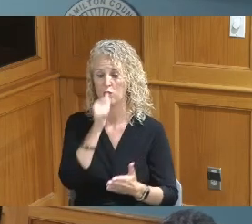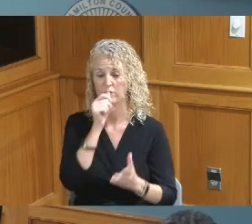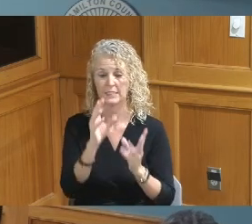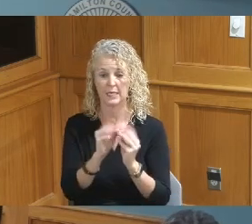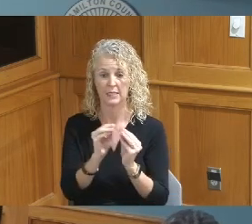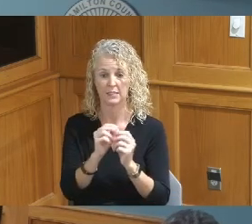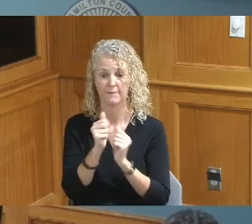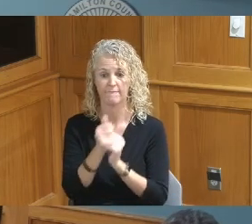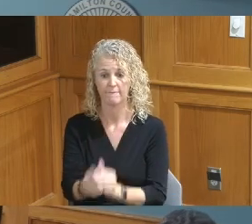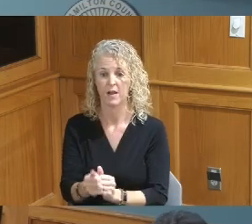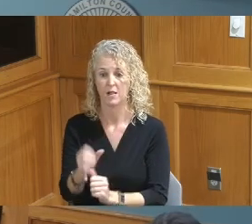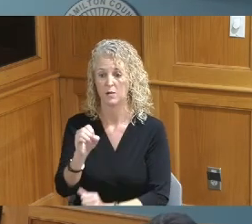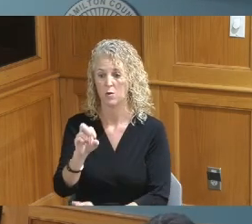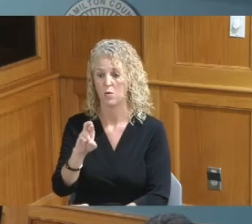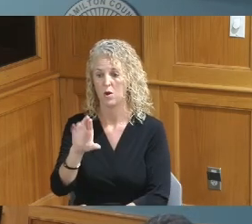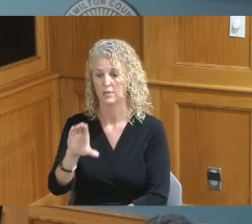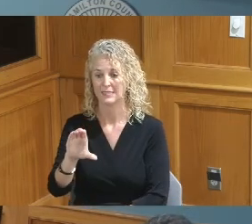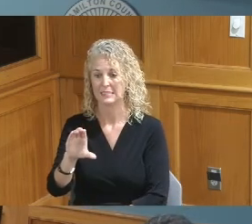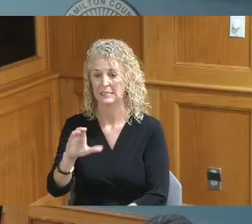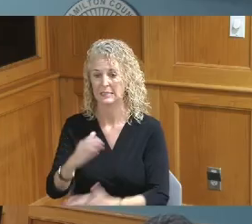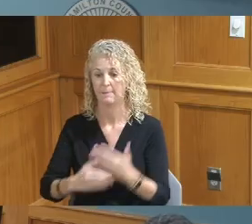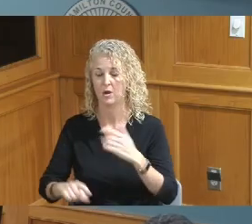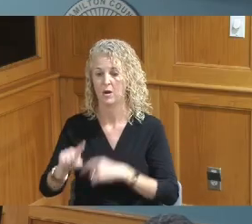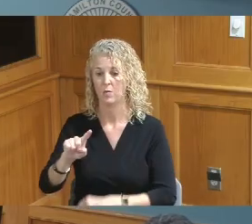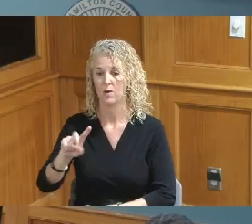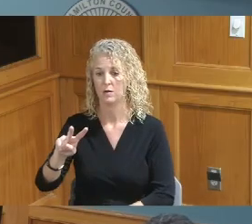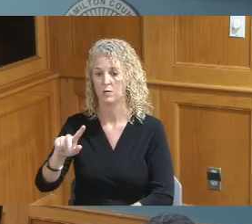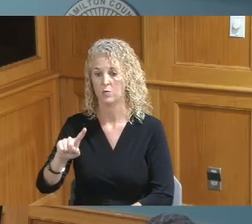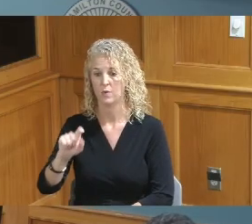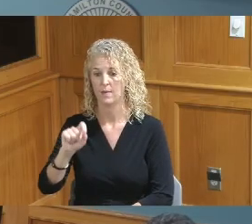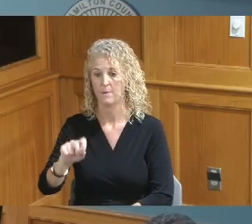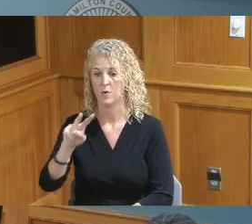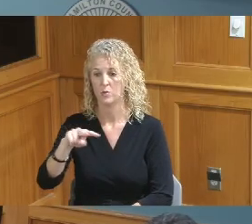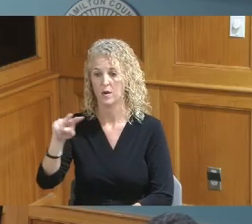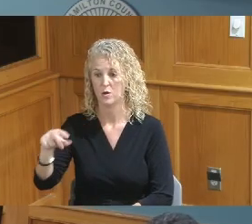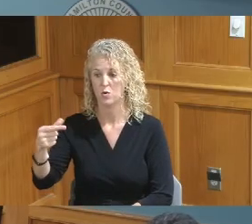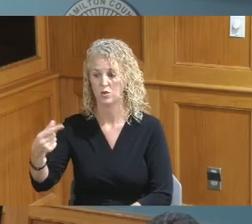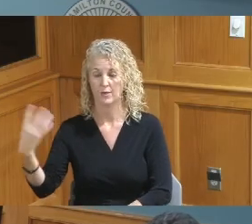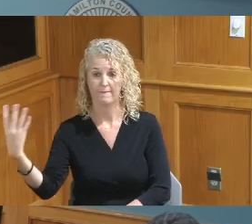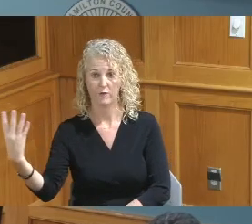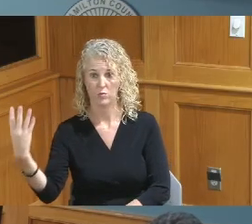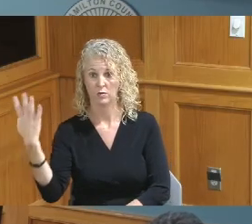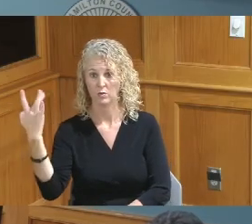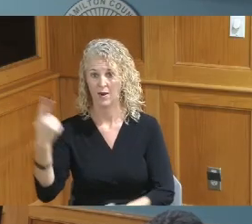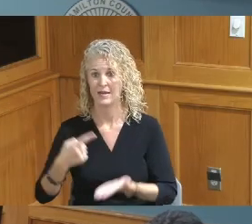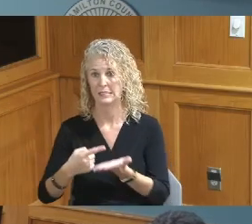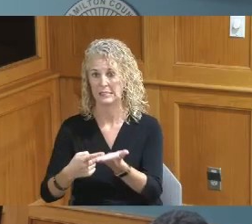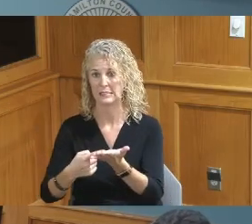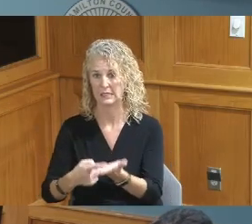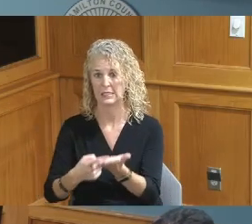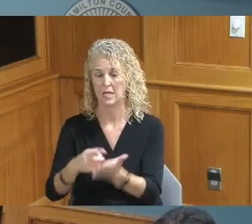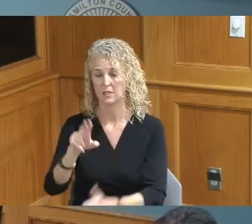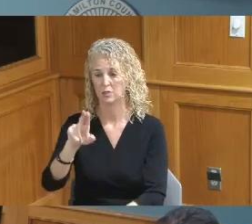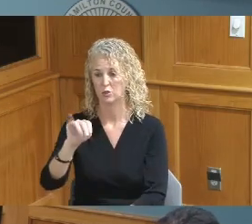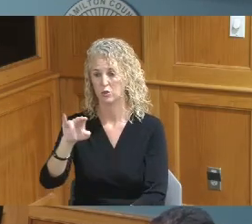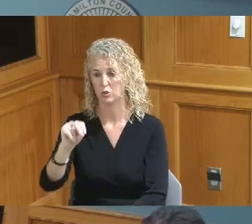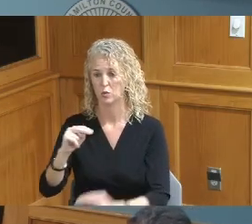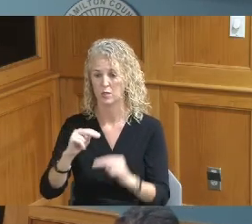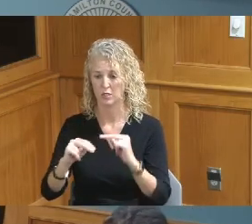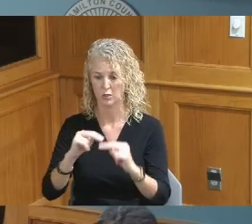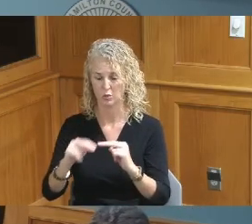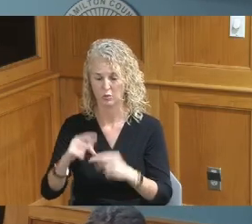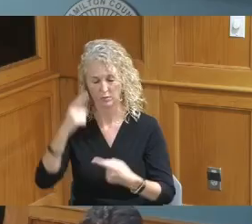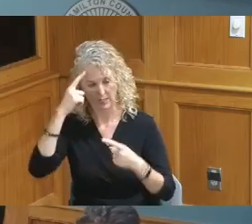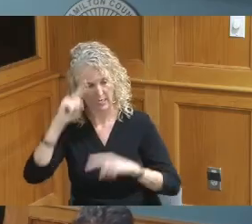executive session pursuant to ORC section 121.22G4 to discuss collective bargaining. Second.